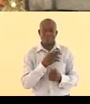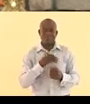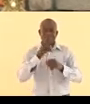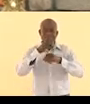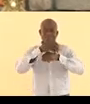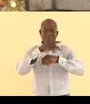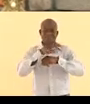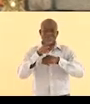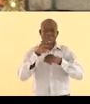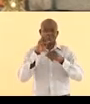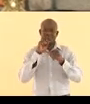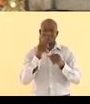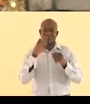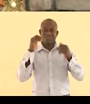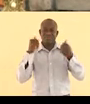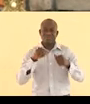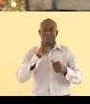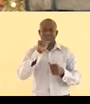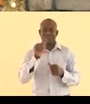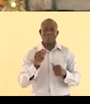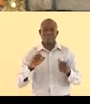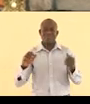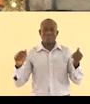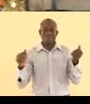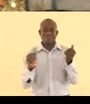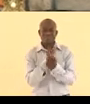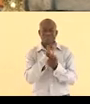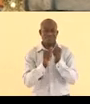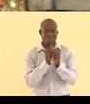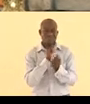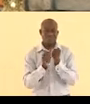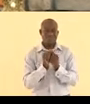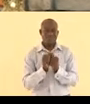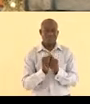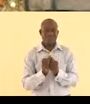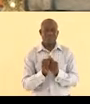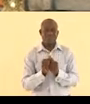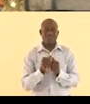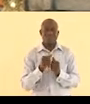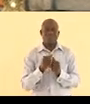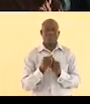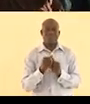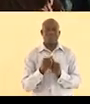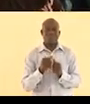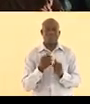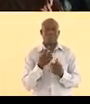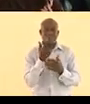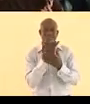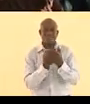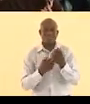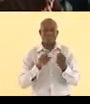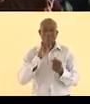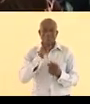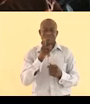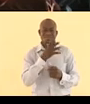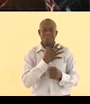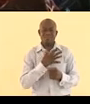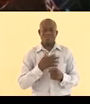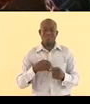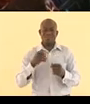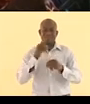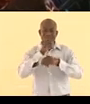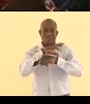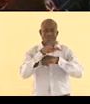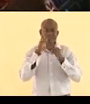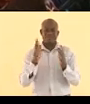cannot be destroyed. Can we read that together? The truth may suffer only temporary setbacks. Yet, both